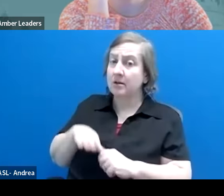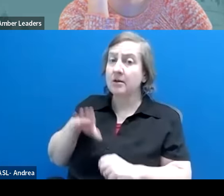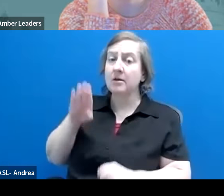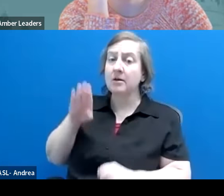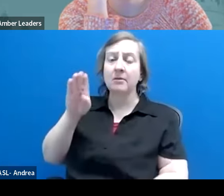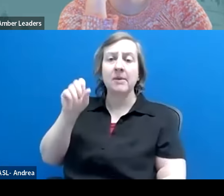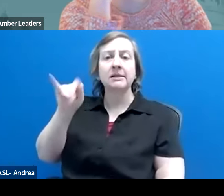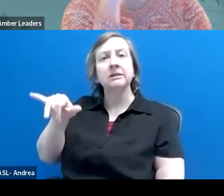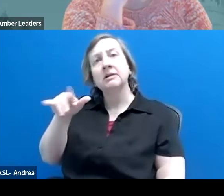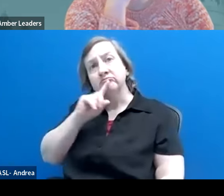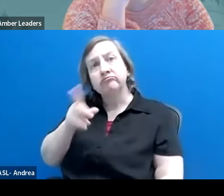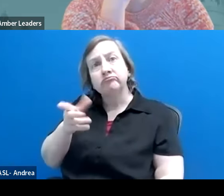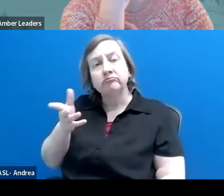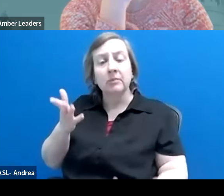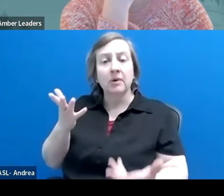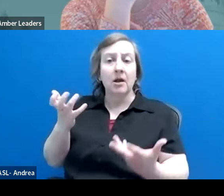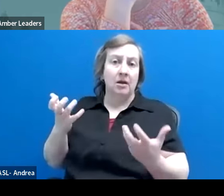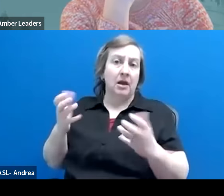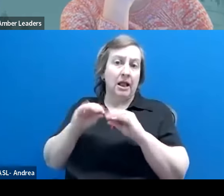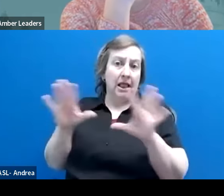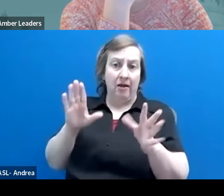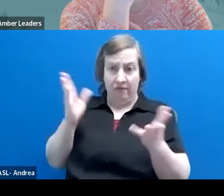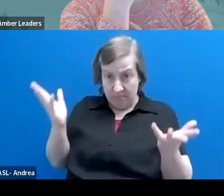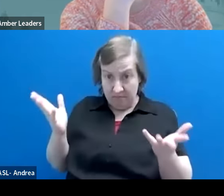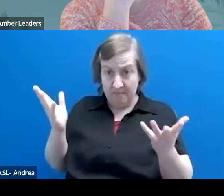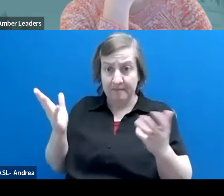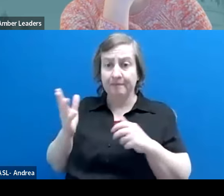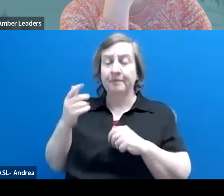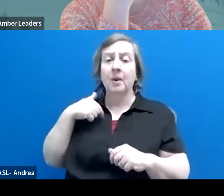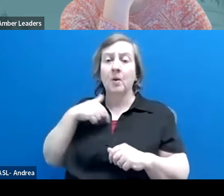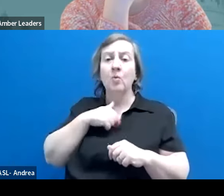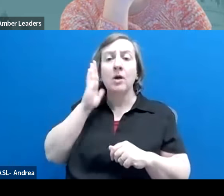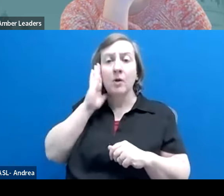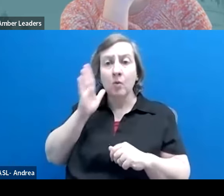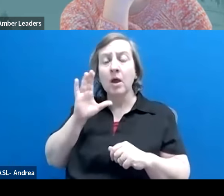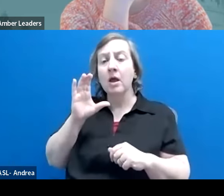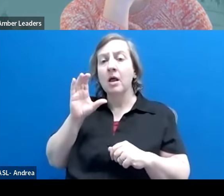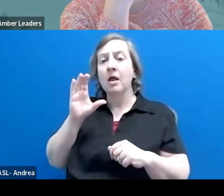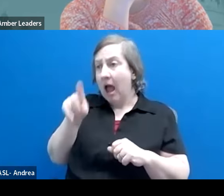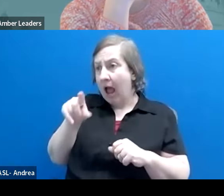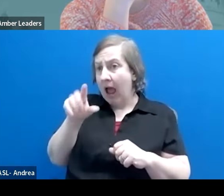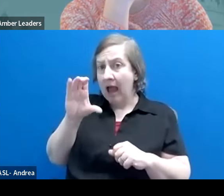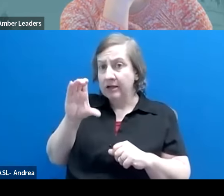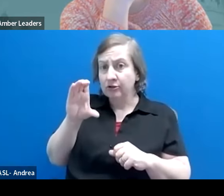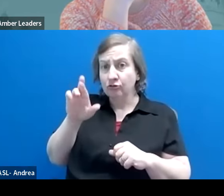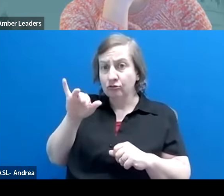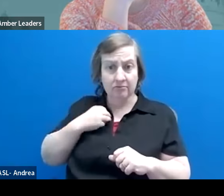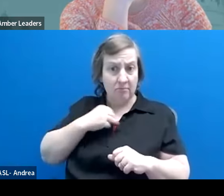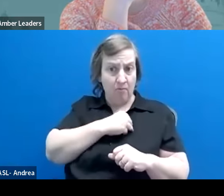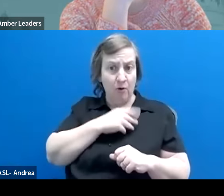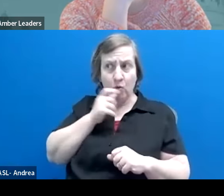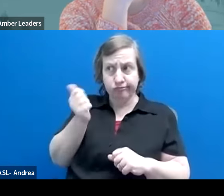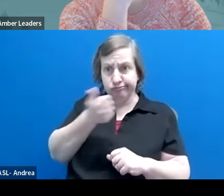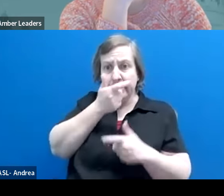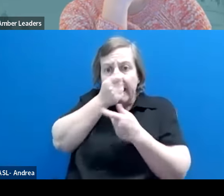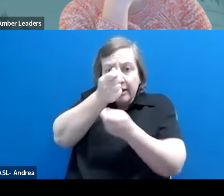Sure. The clarity, Bipasha, is that we will be looking to CRIS members who have particular interest